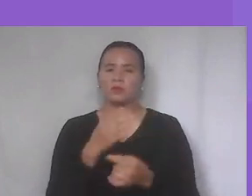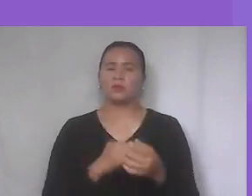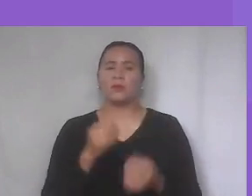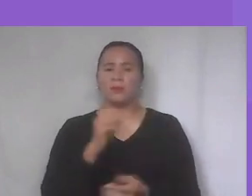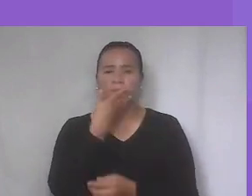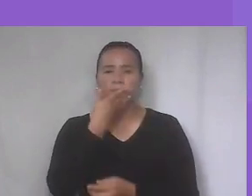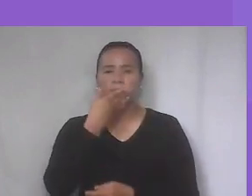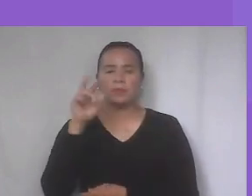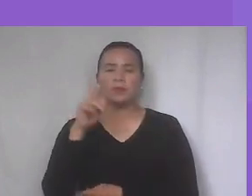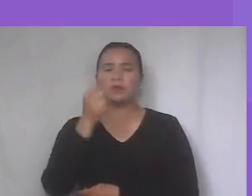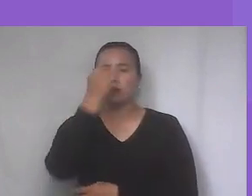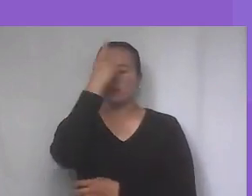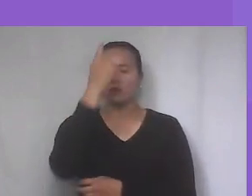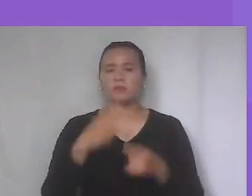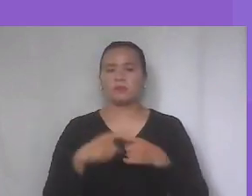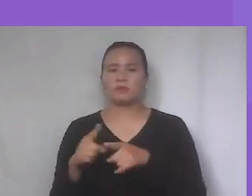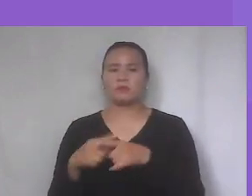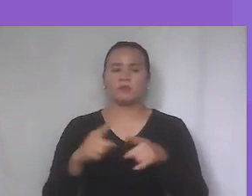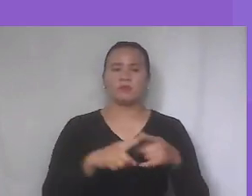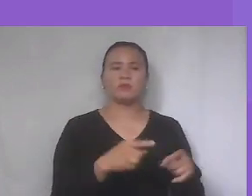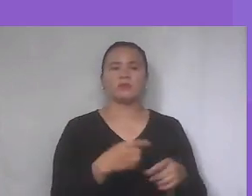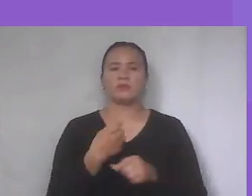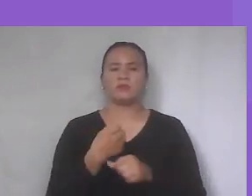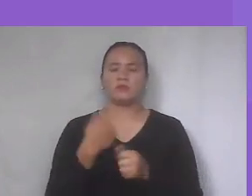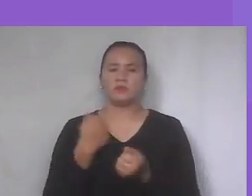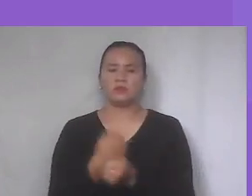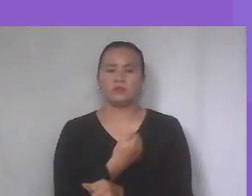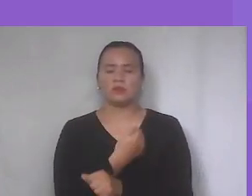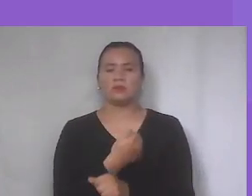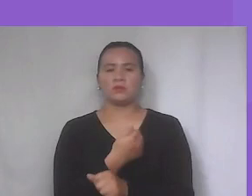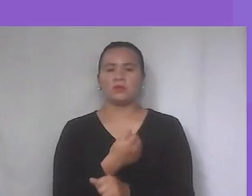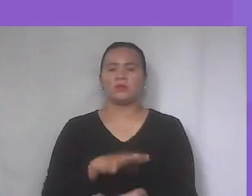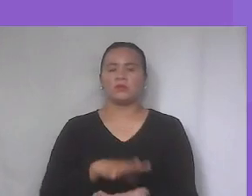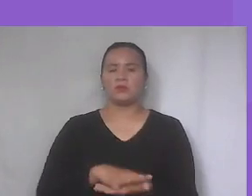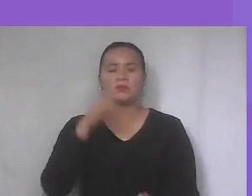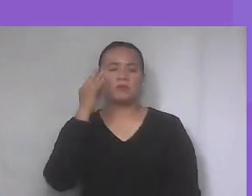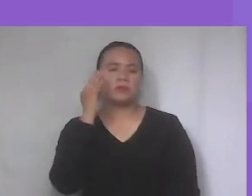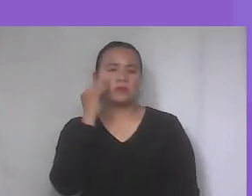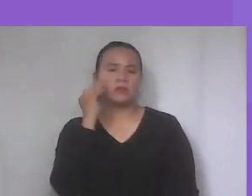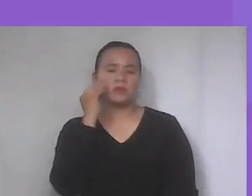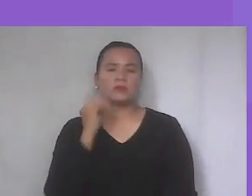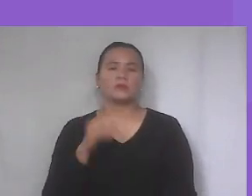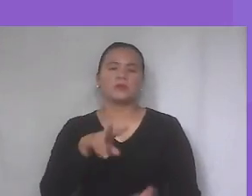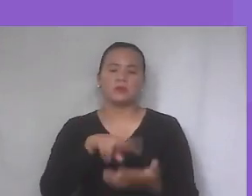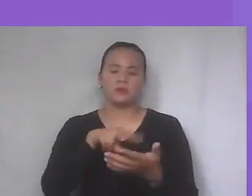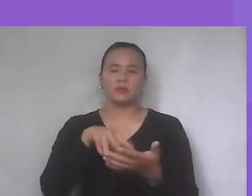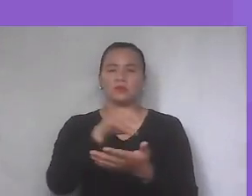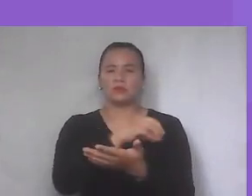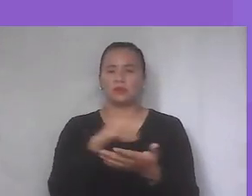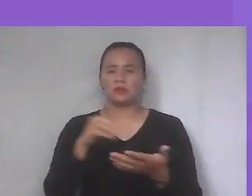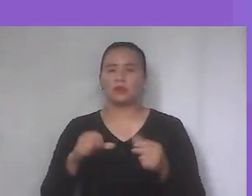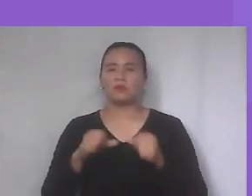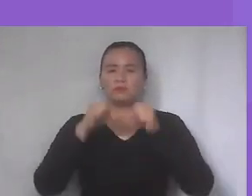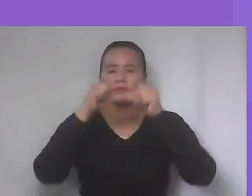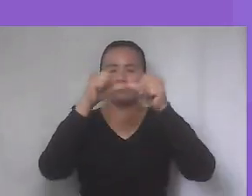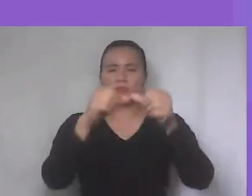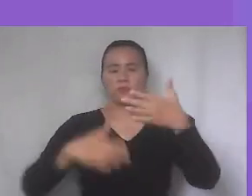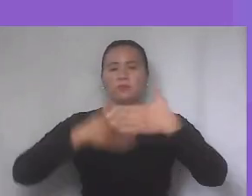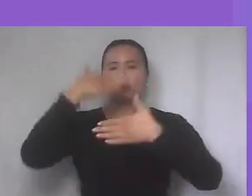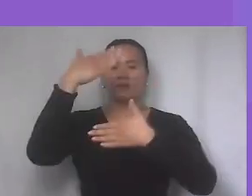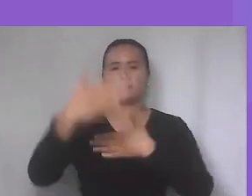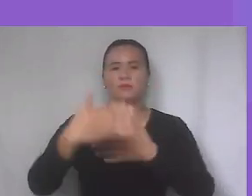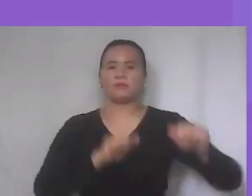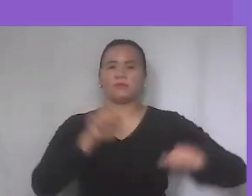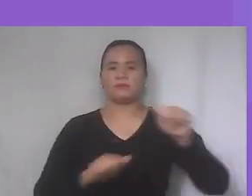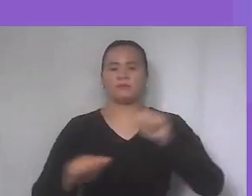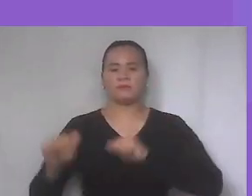challenges that learners experience in learning to read and write. Moving on to our next session.